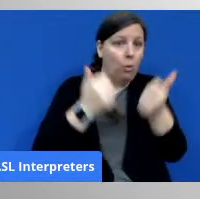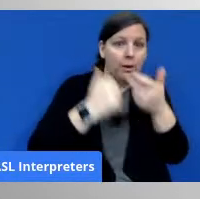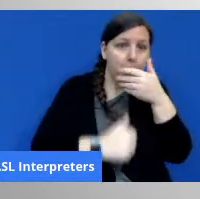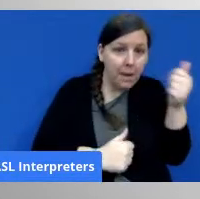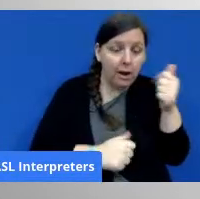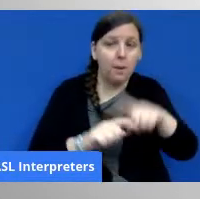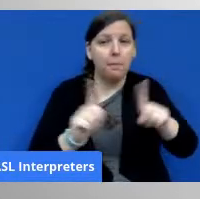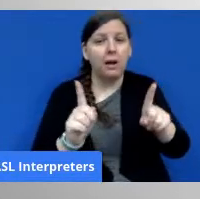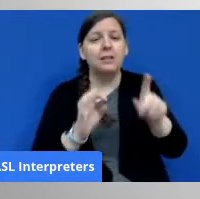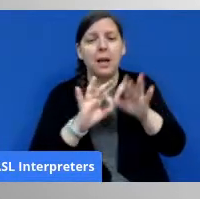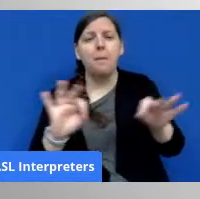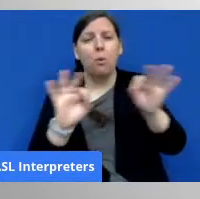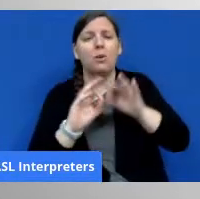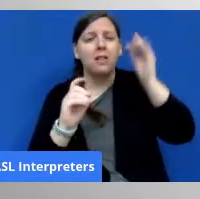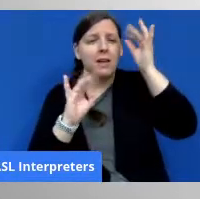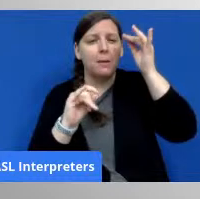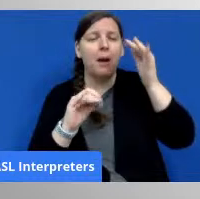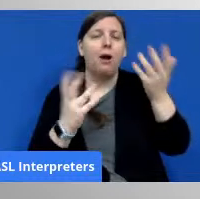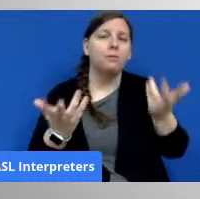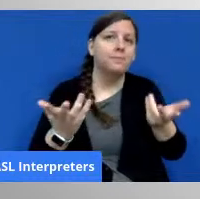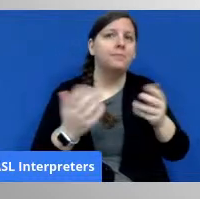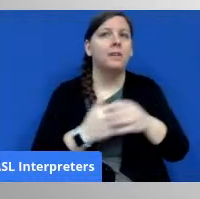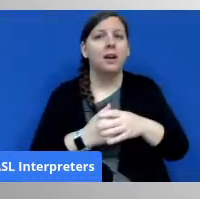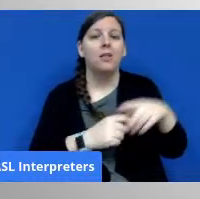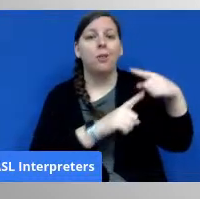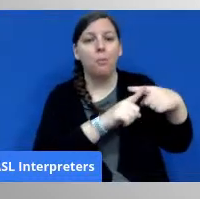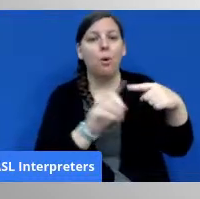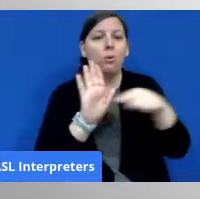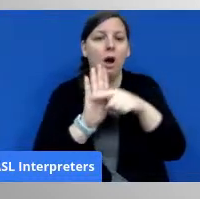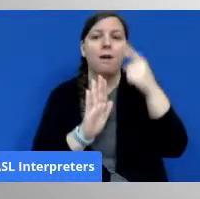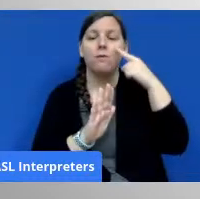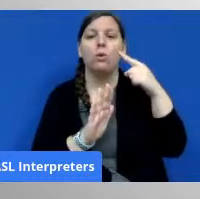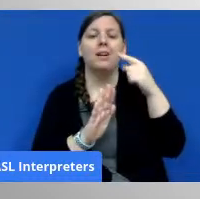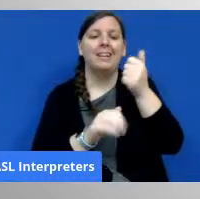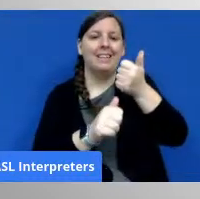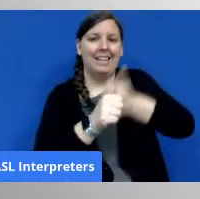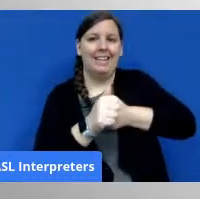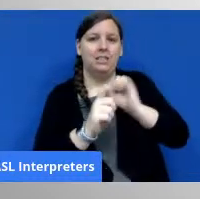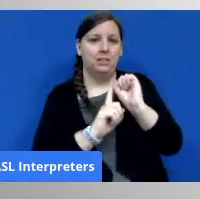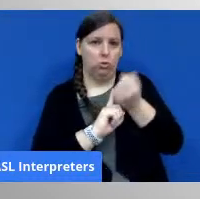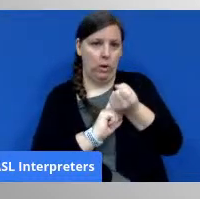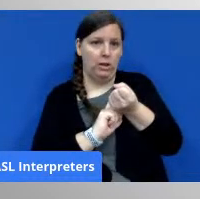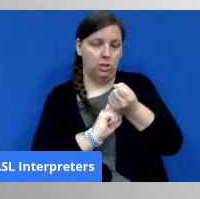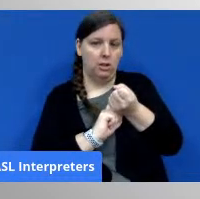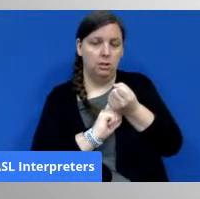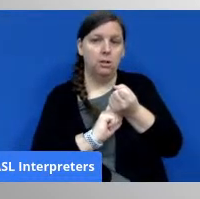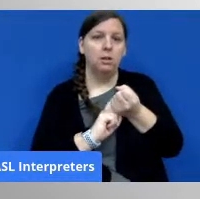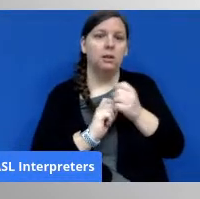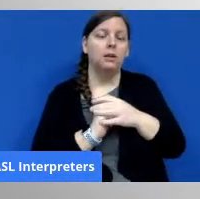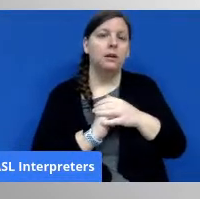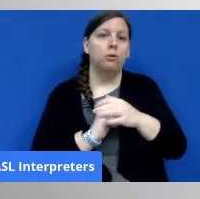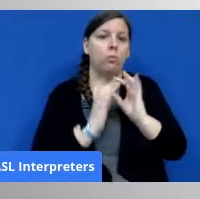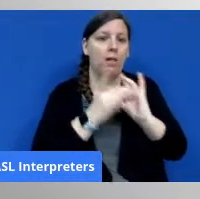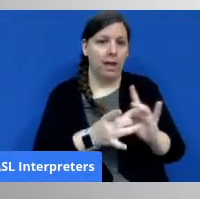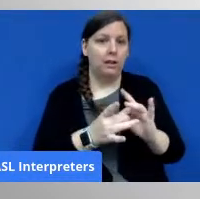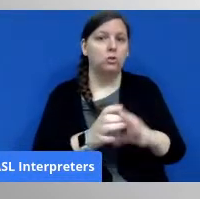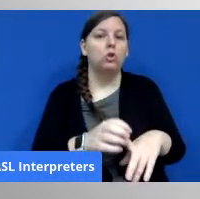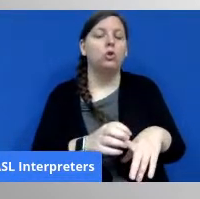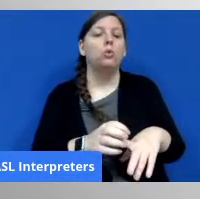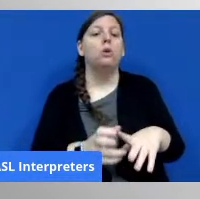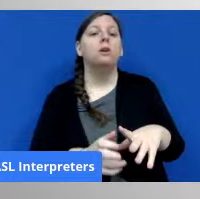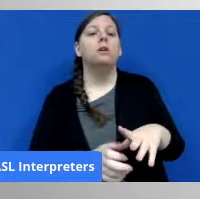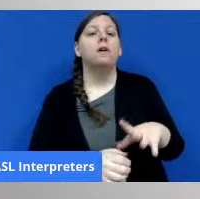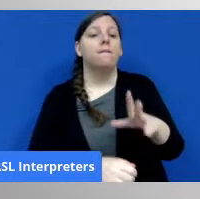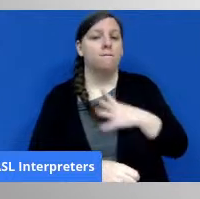is important to think about the trade-offs, the pros and cons of each situation when it comes to childcare, and how formal childcare in a